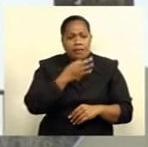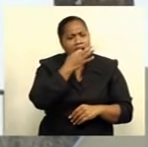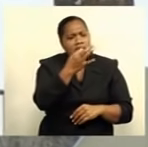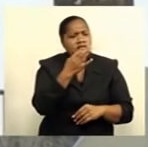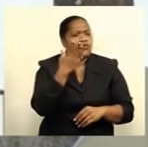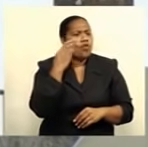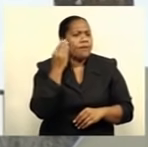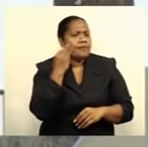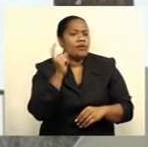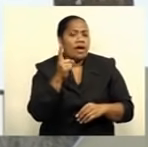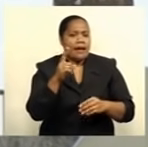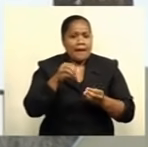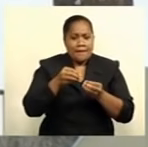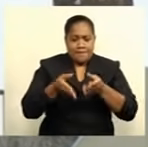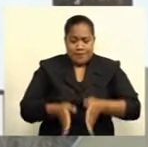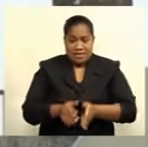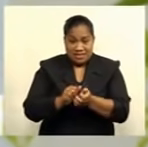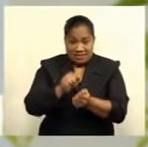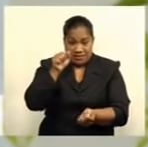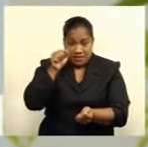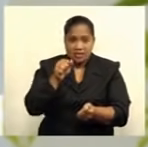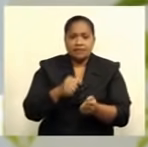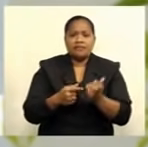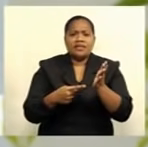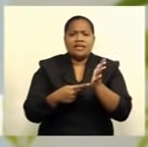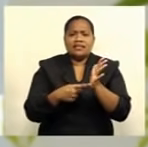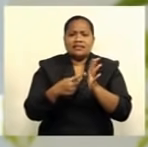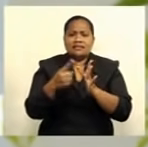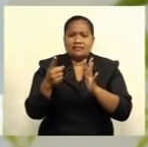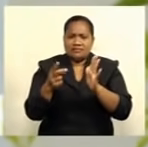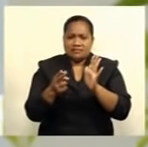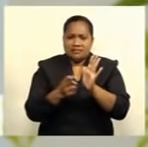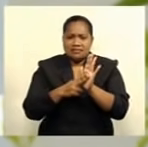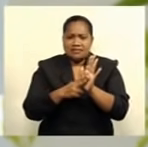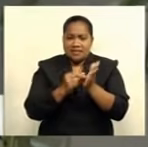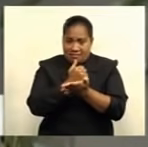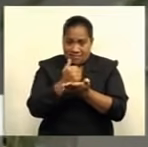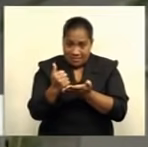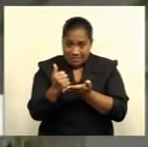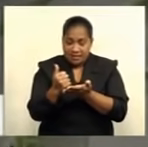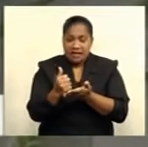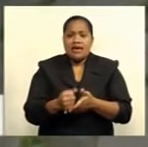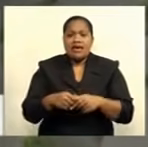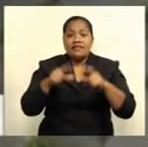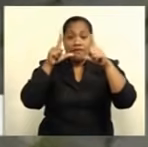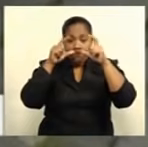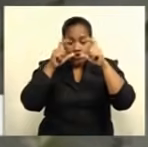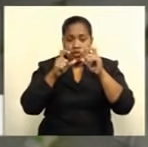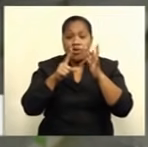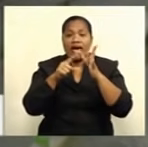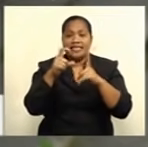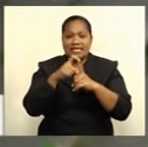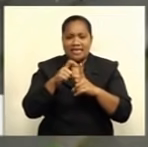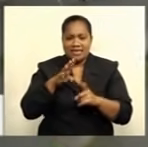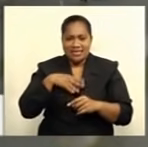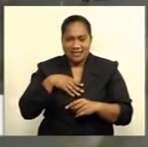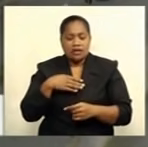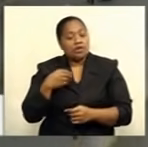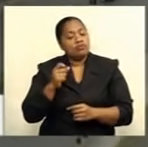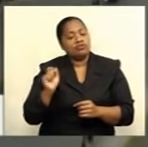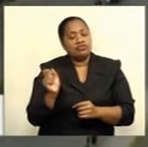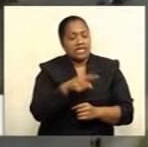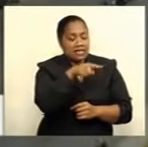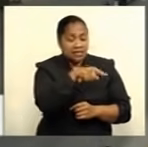birth certificates, tax identification numbers and a photo ID to be sent to him to process applications for